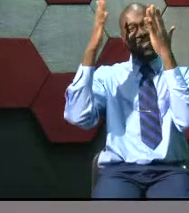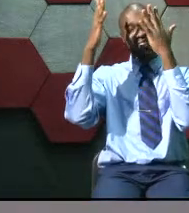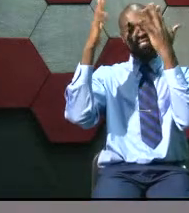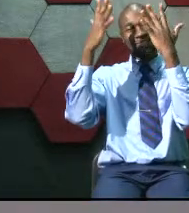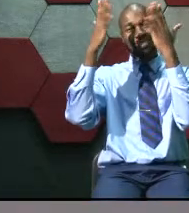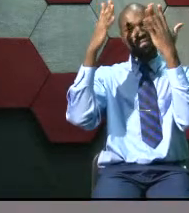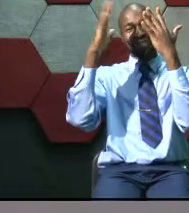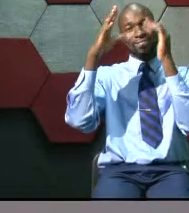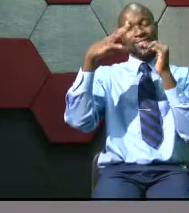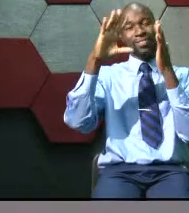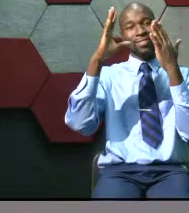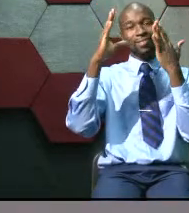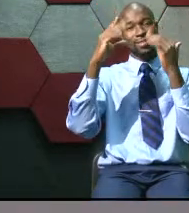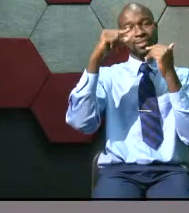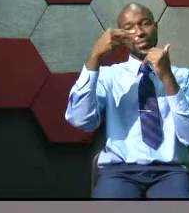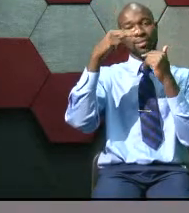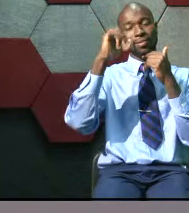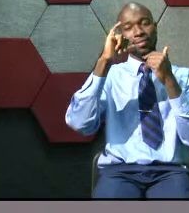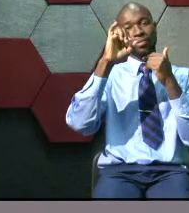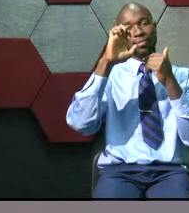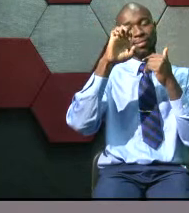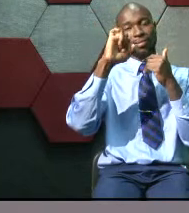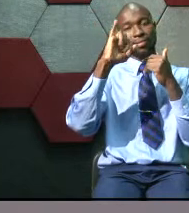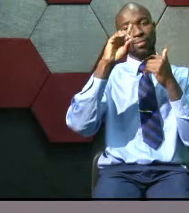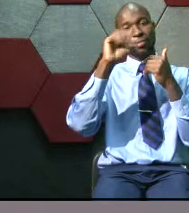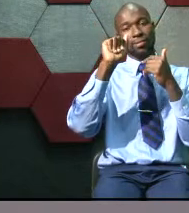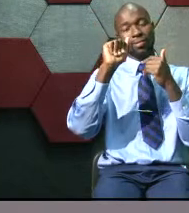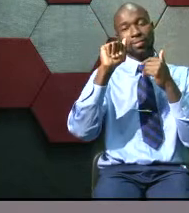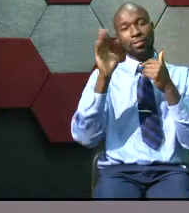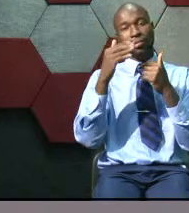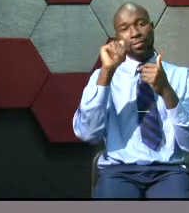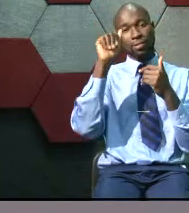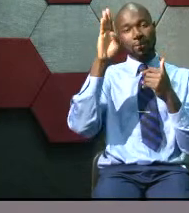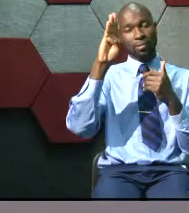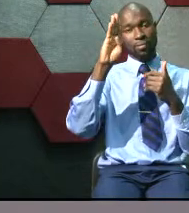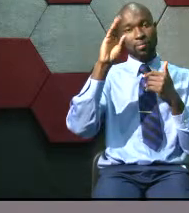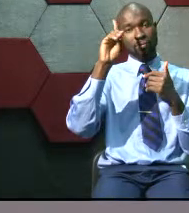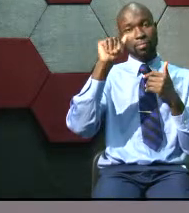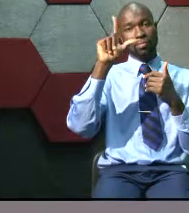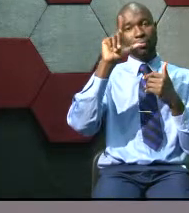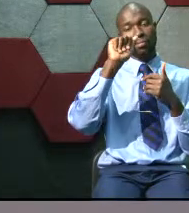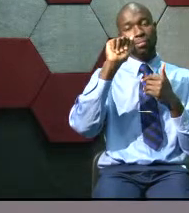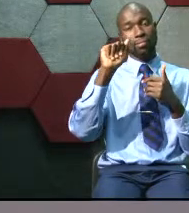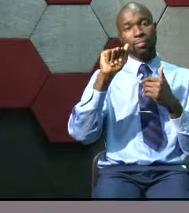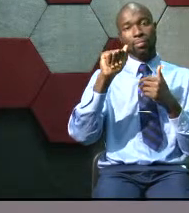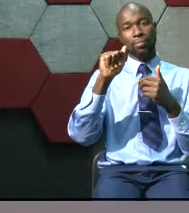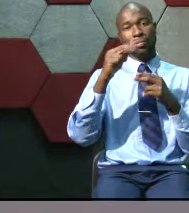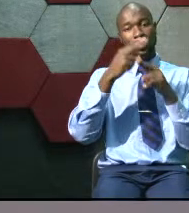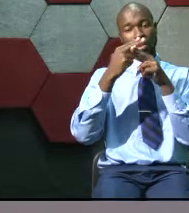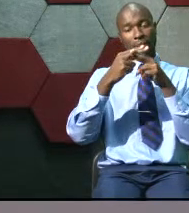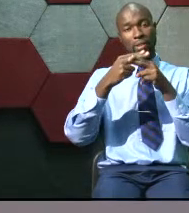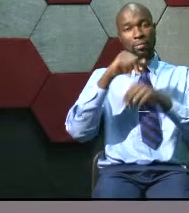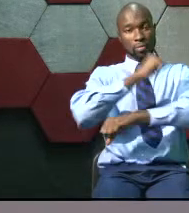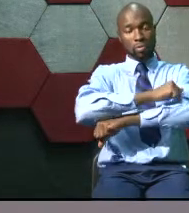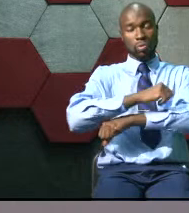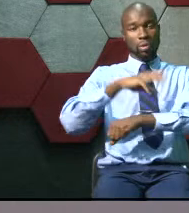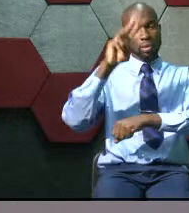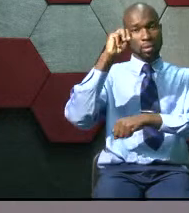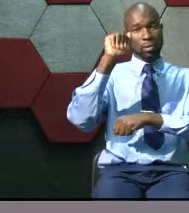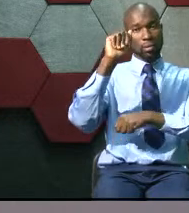Congratulations, Gaida Abdallah. Fantastic work. Fantastic work. Matuga Girls School. Yeah. Blown